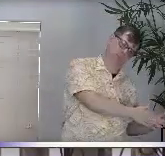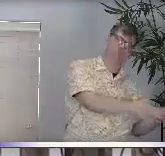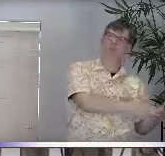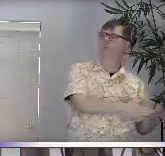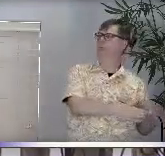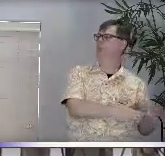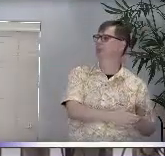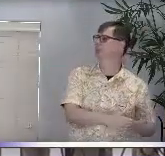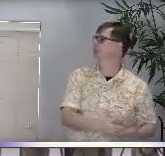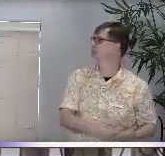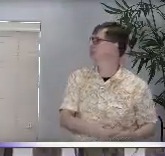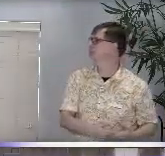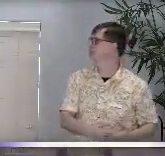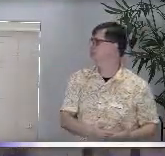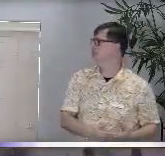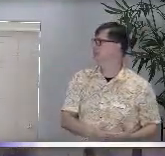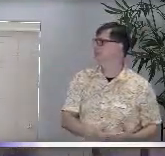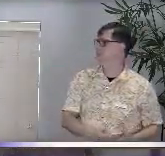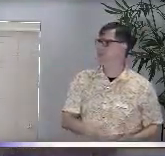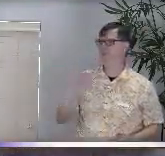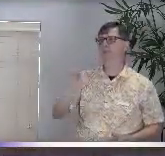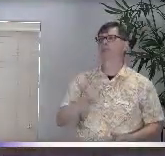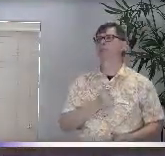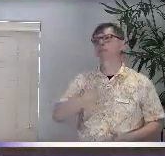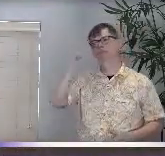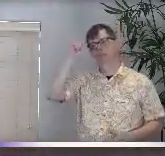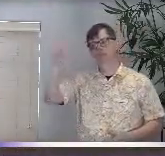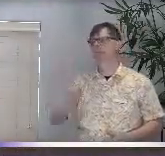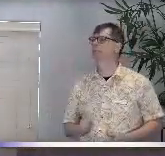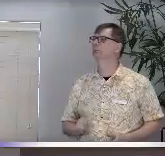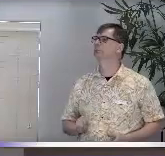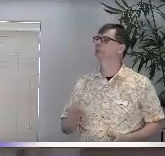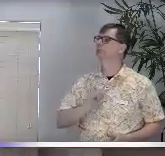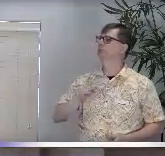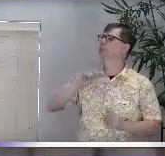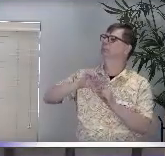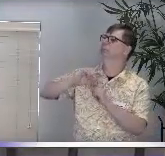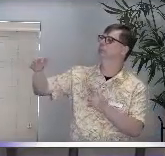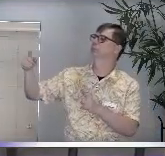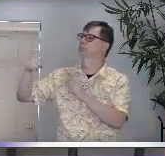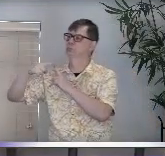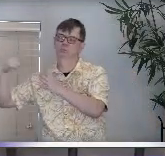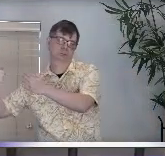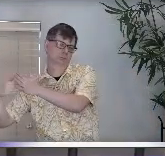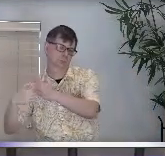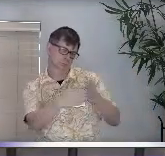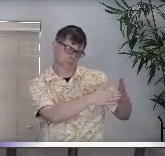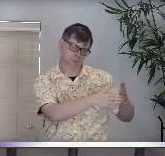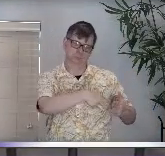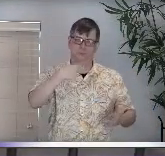Well, he doesn't use the word need. That's my idea. That we can choose to move